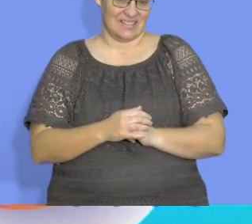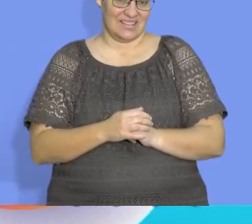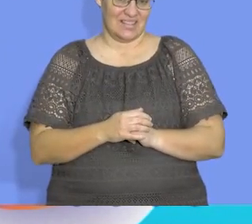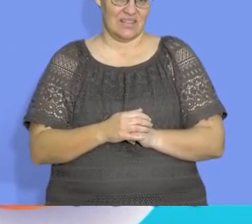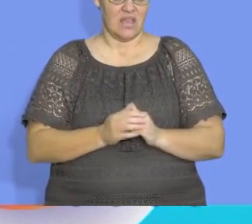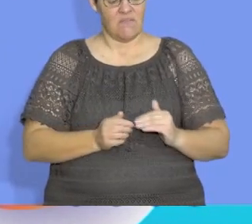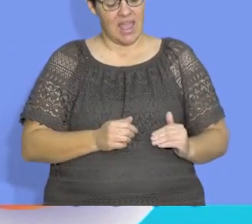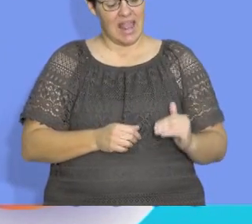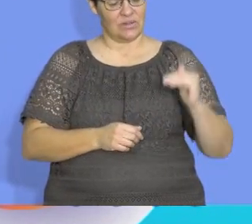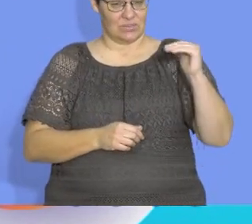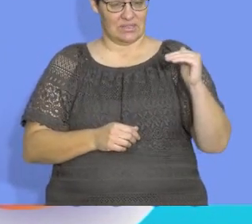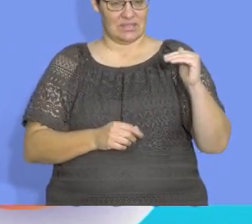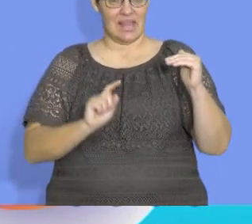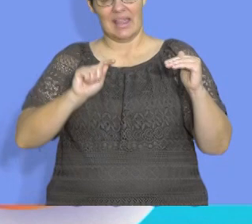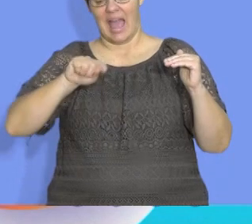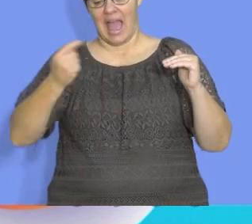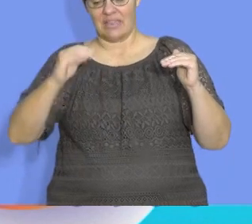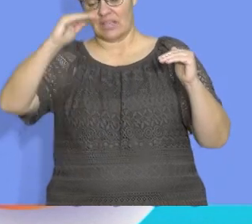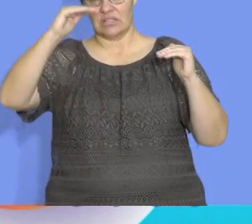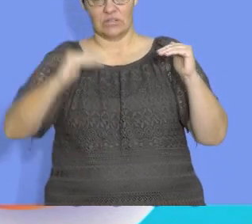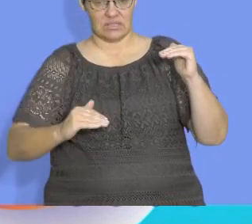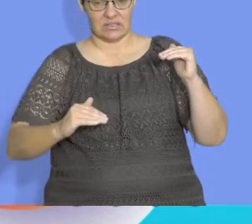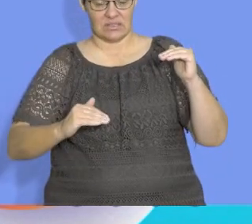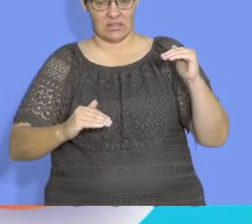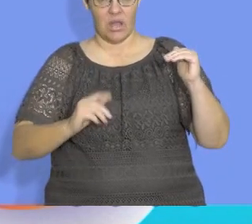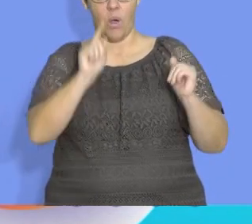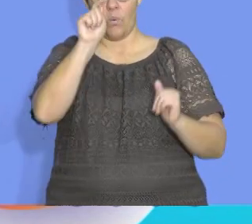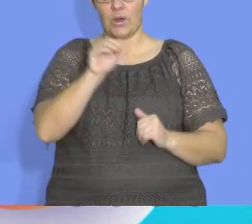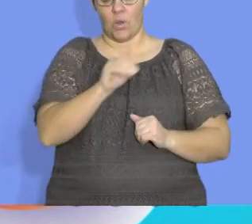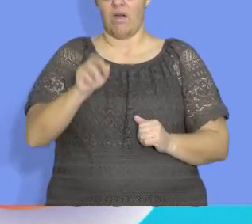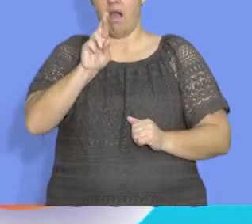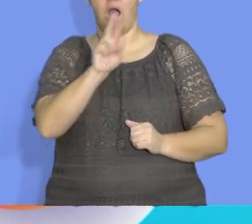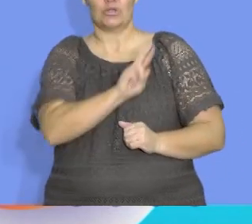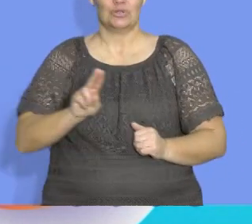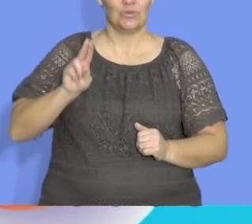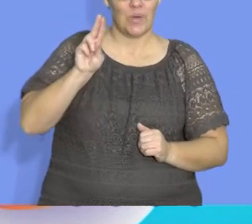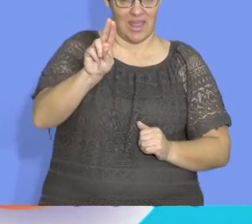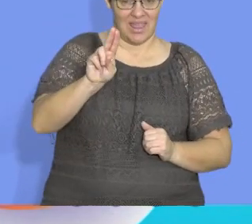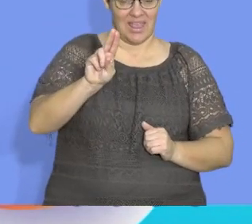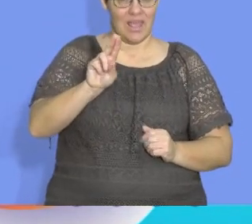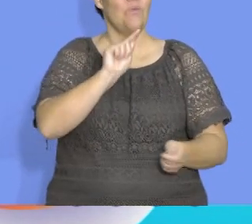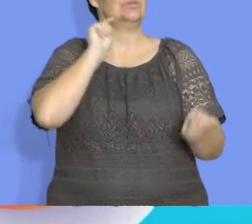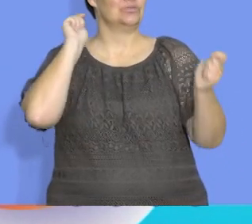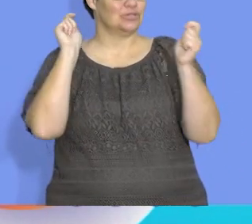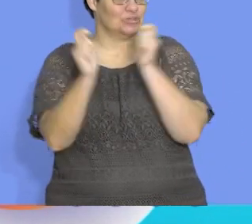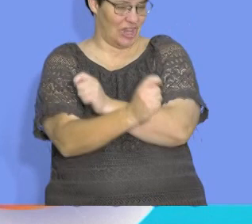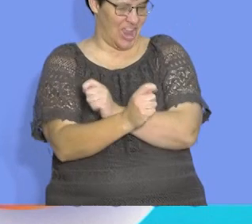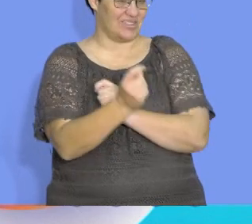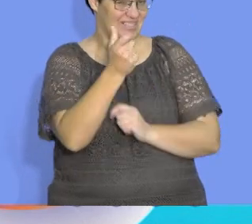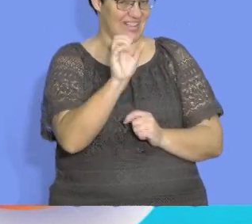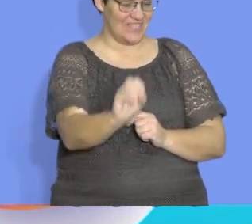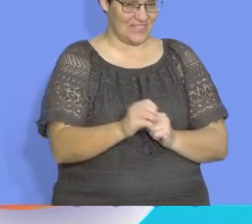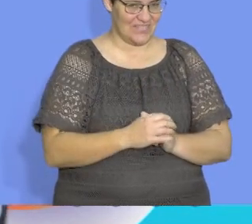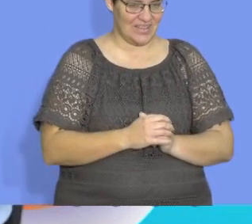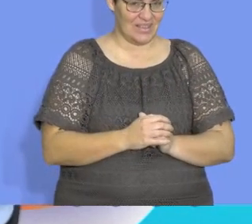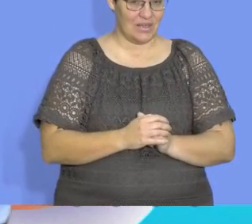factor there. So as the one increases, the other will decrease by 1 over r squared. It's going to change the factor